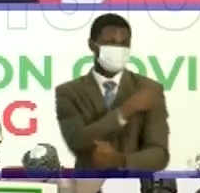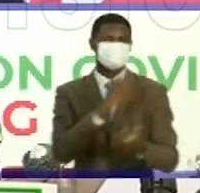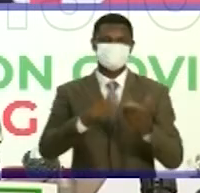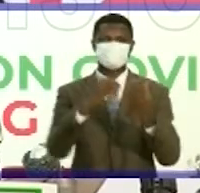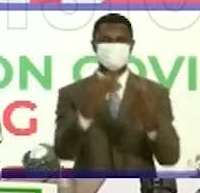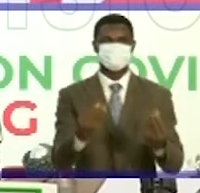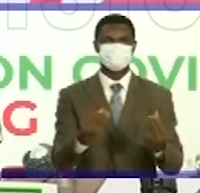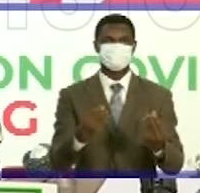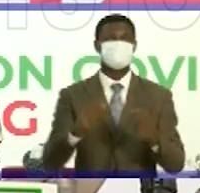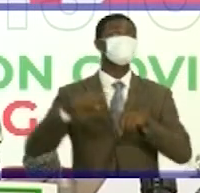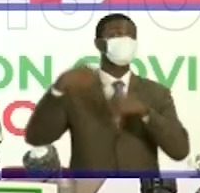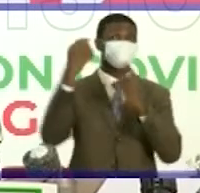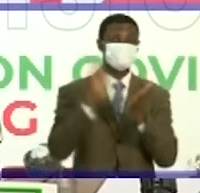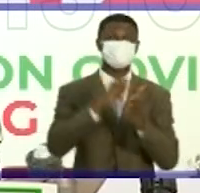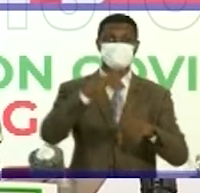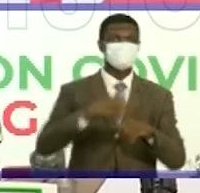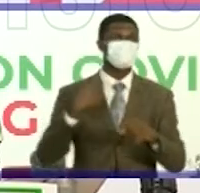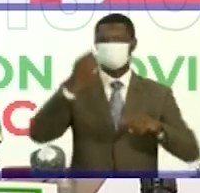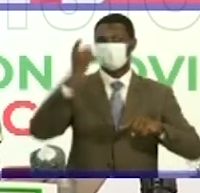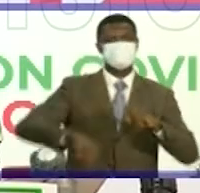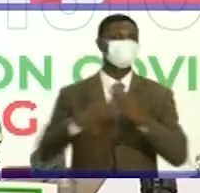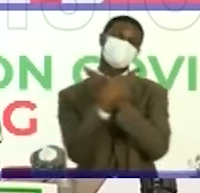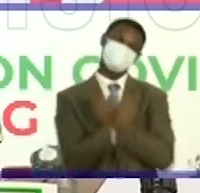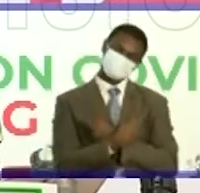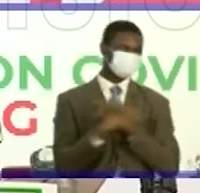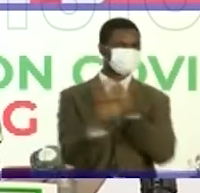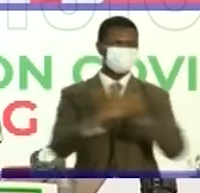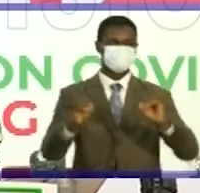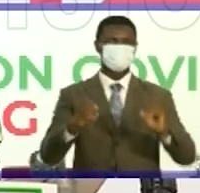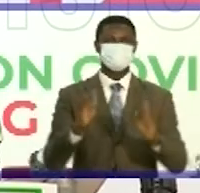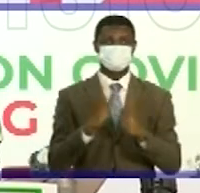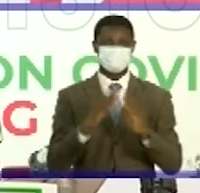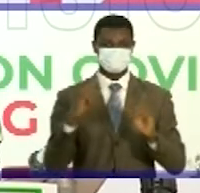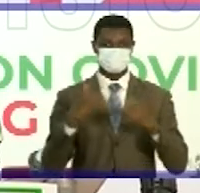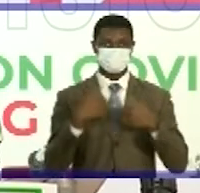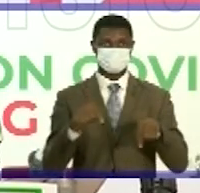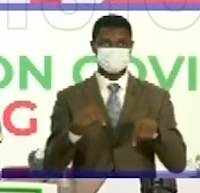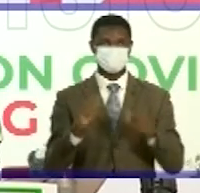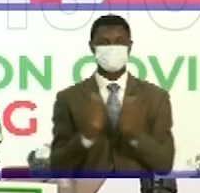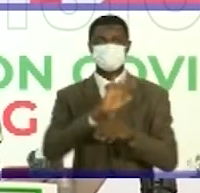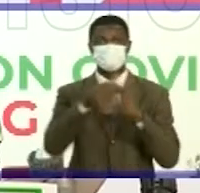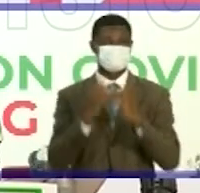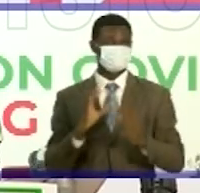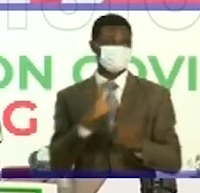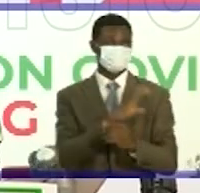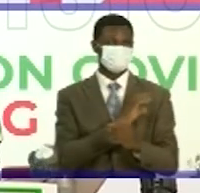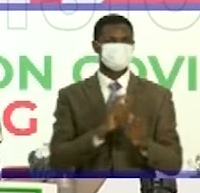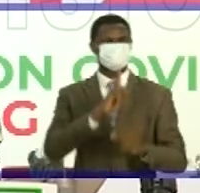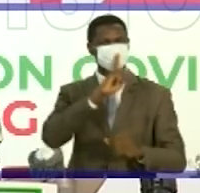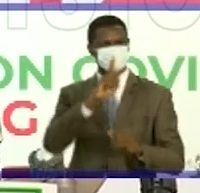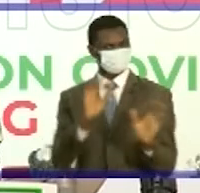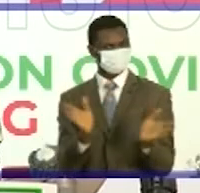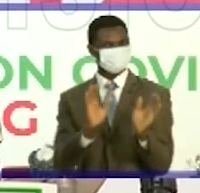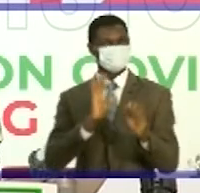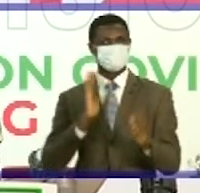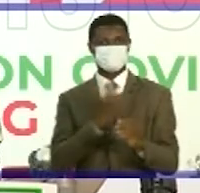relax. That's completely out of the question. So the meeting we had today with the Honorable Commissioners was to really encourage ourselves,